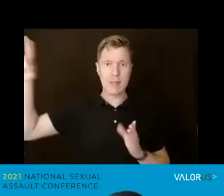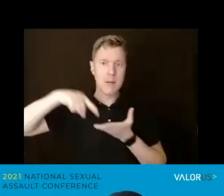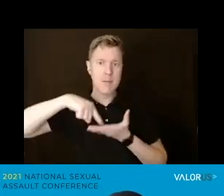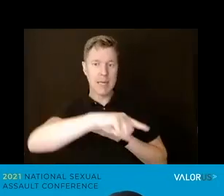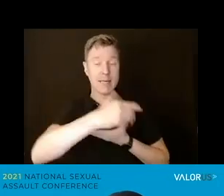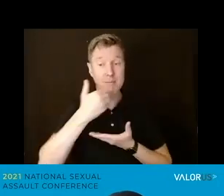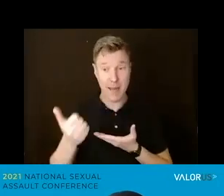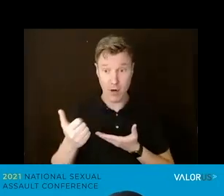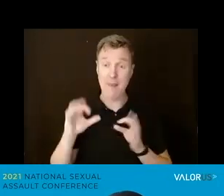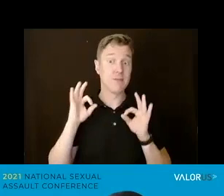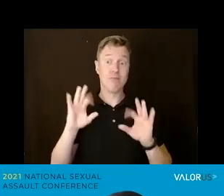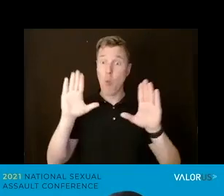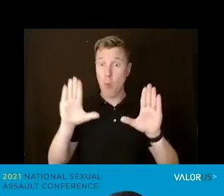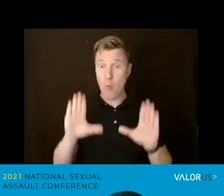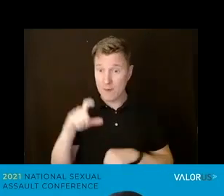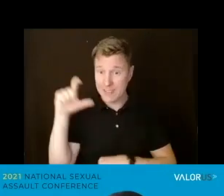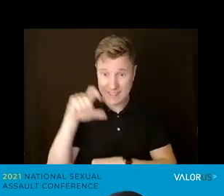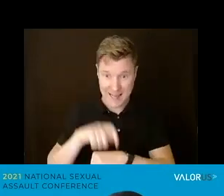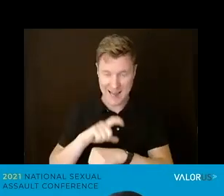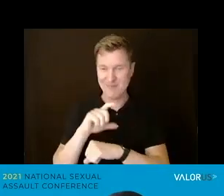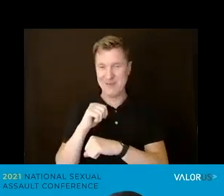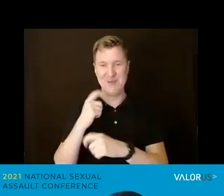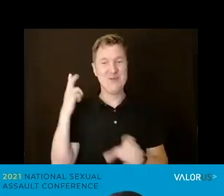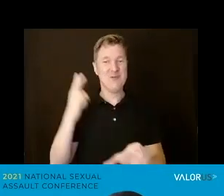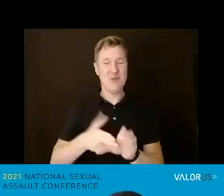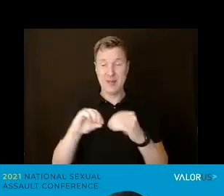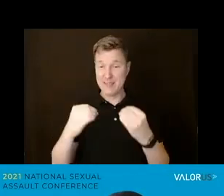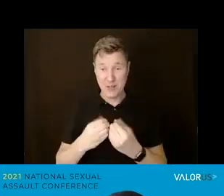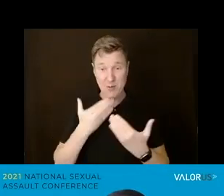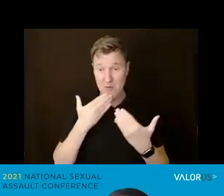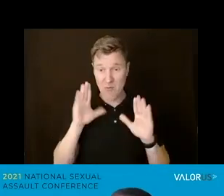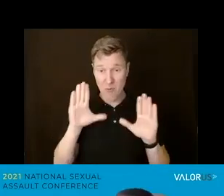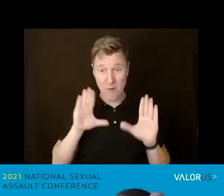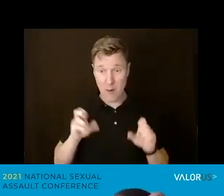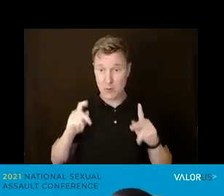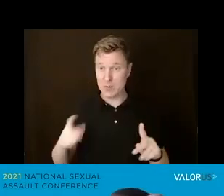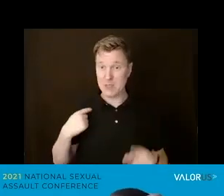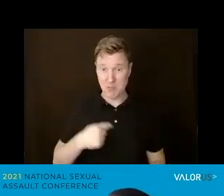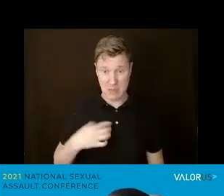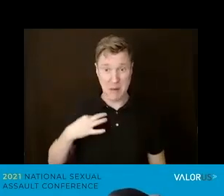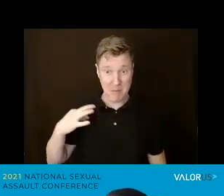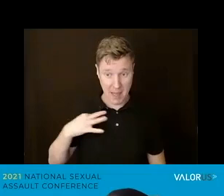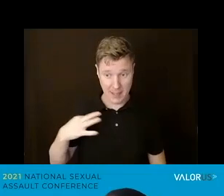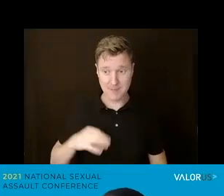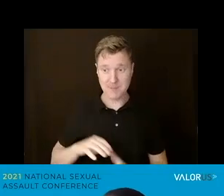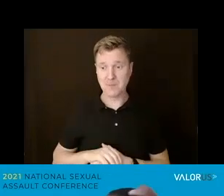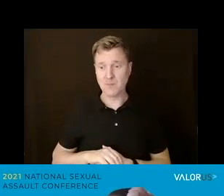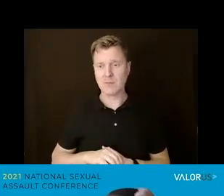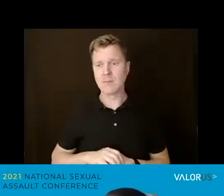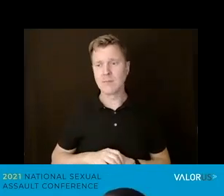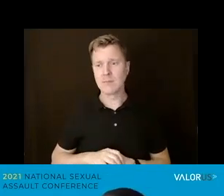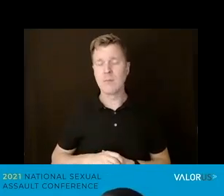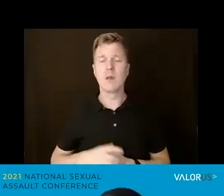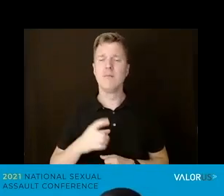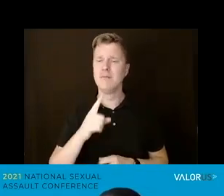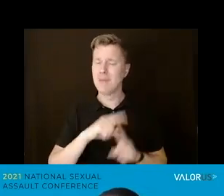to join an organization, and an amazing opportunity for us to apply. One of the things that we found, though, was